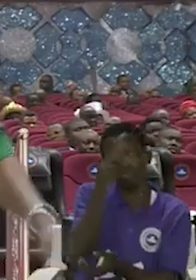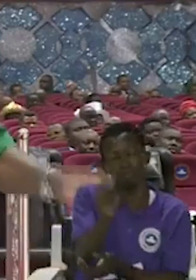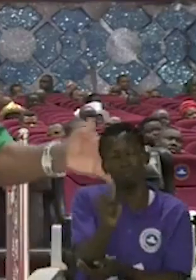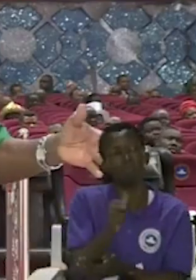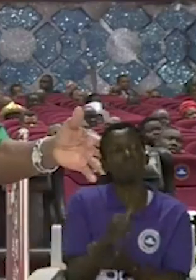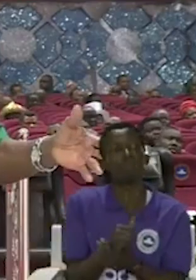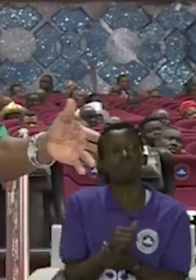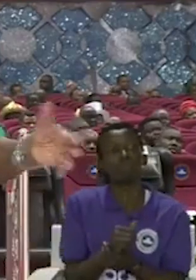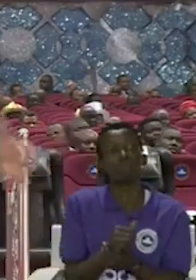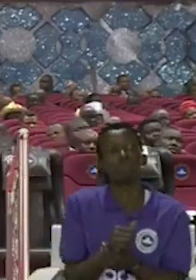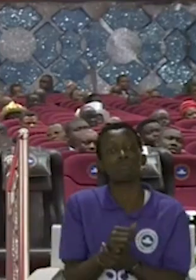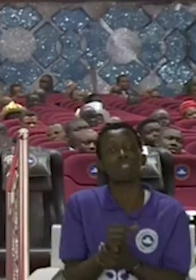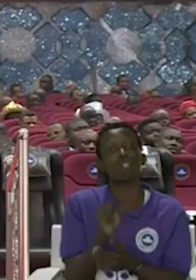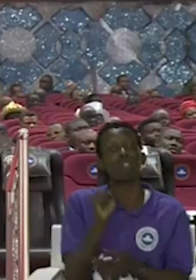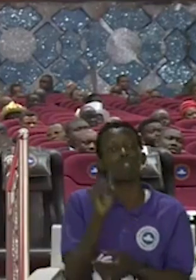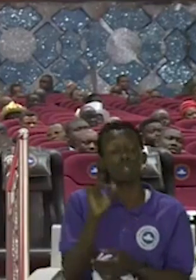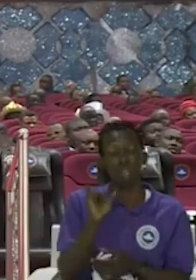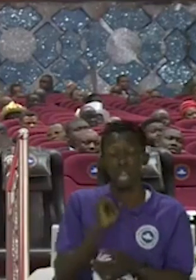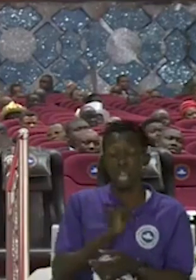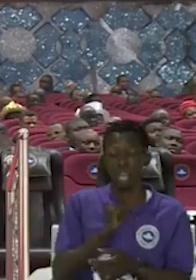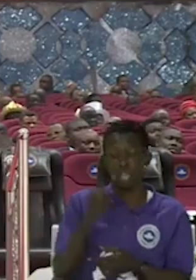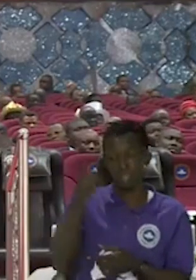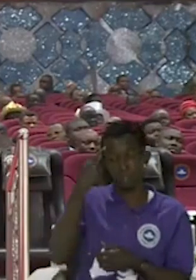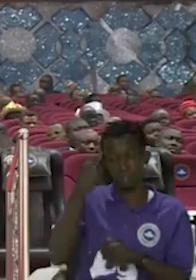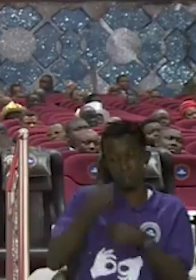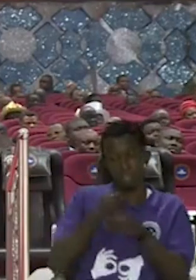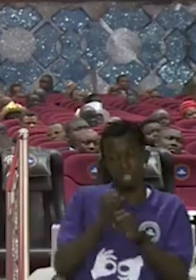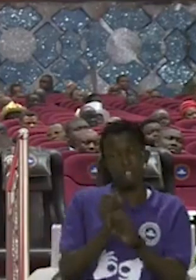So I made up my mind